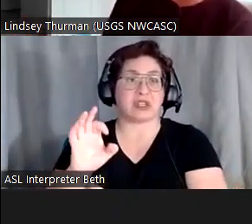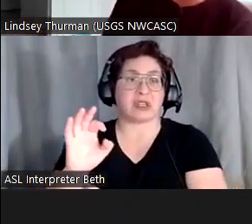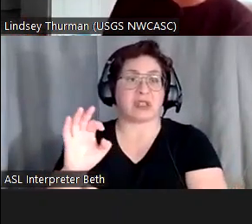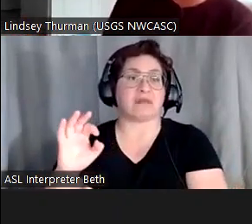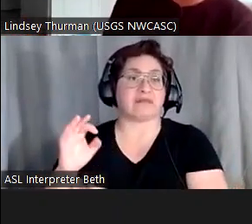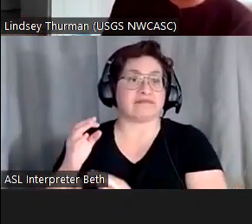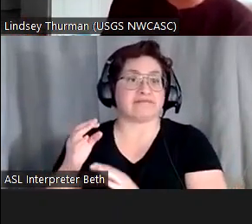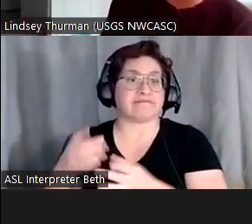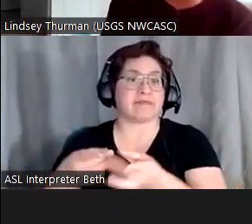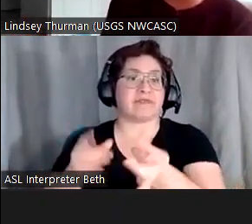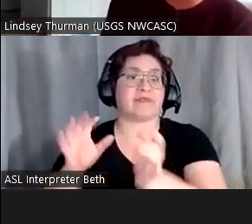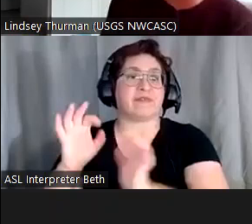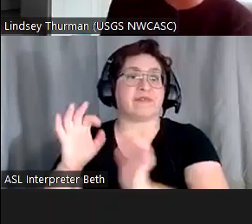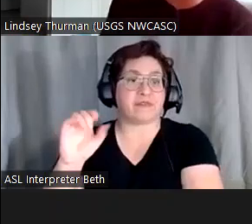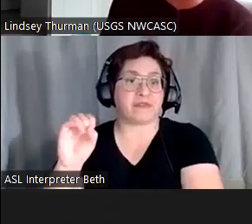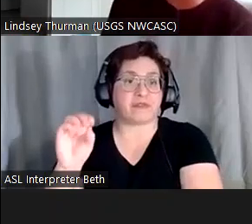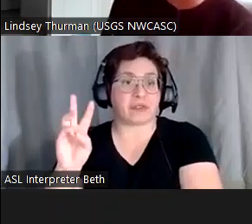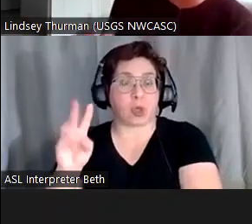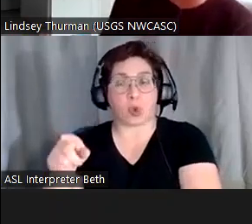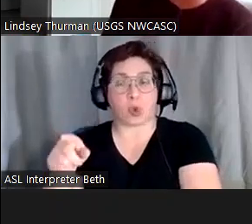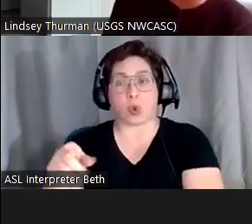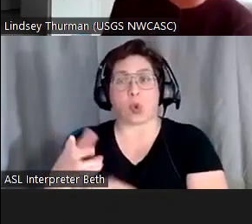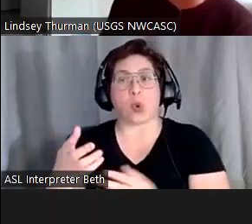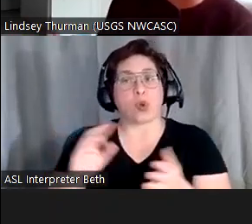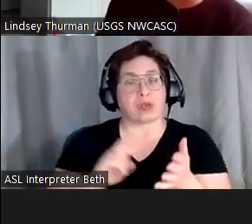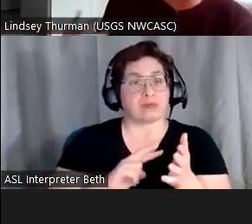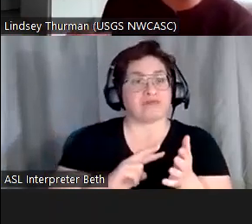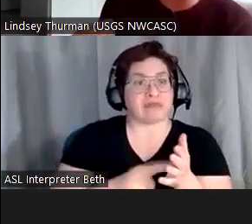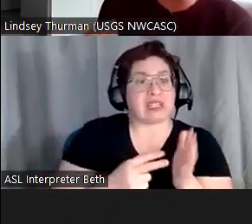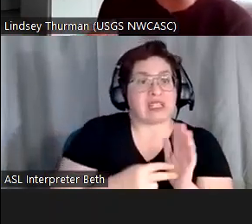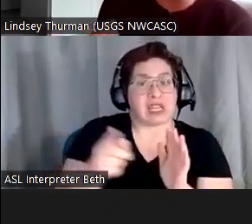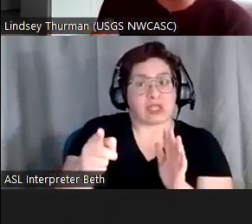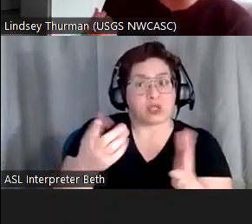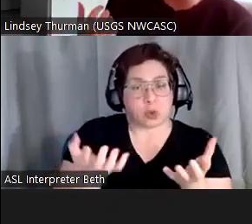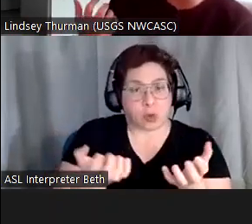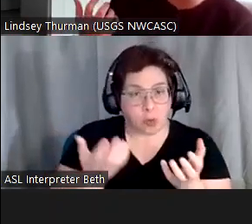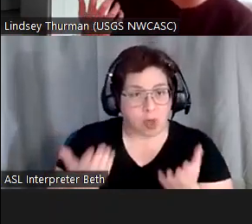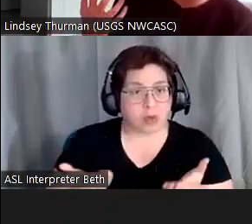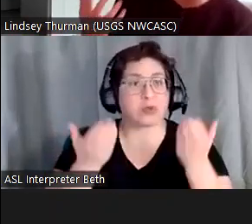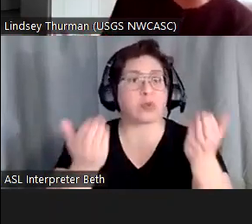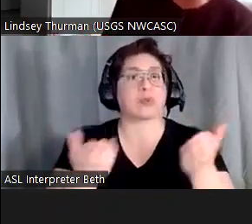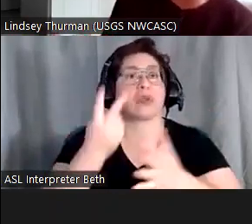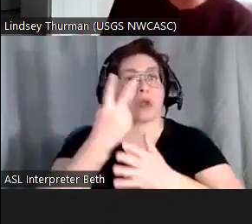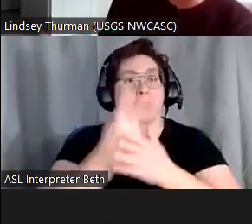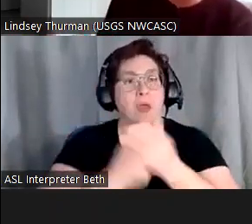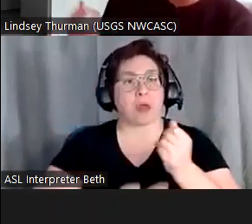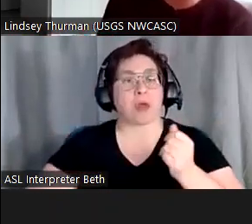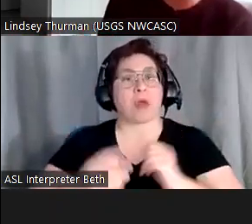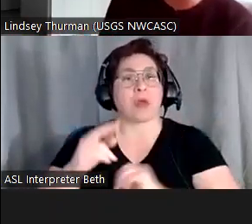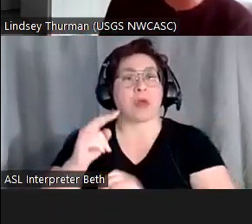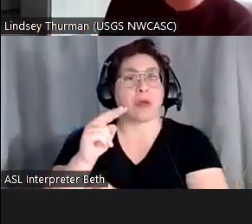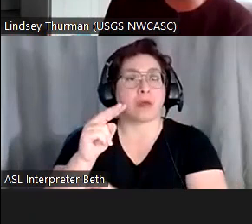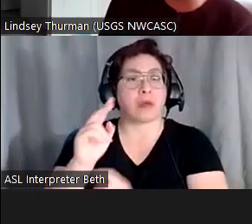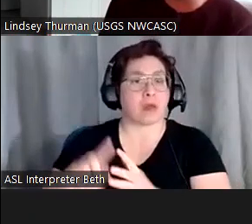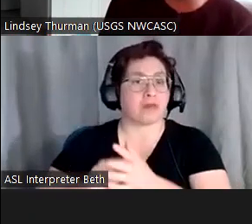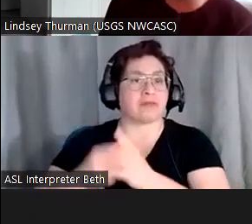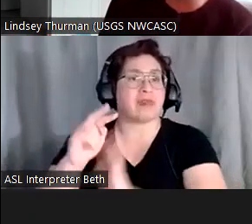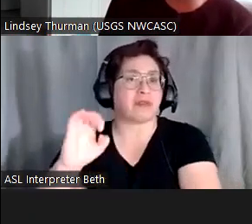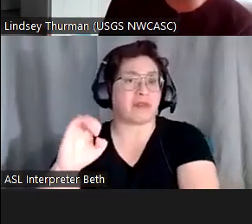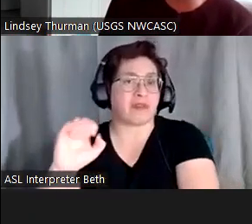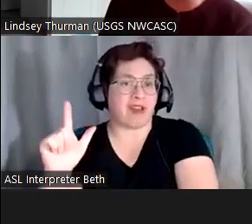was intentional. We wanted to present, both novel and